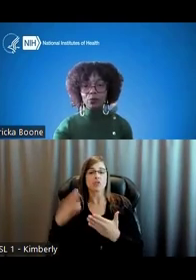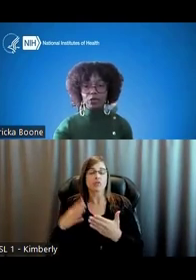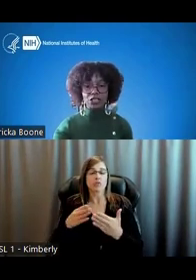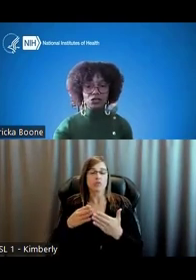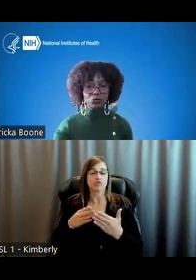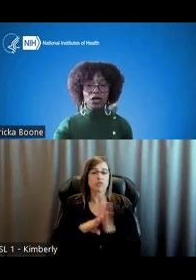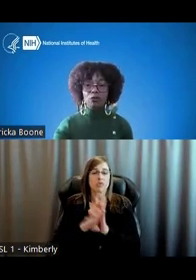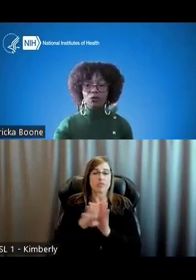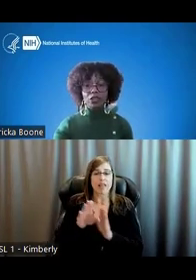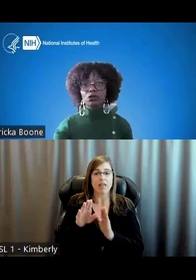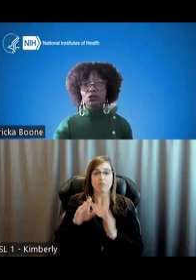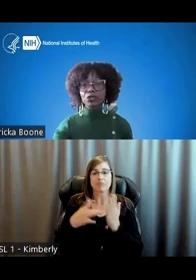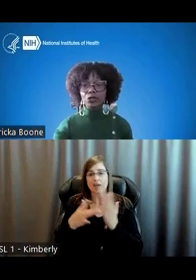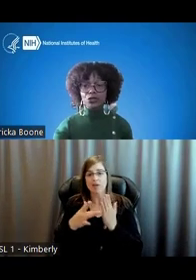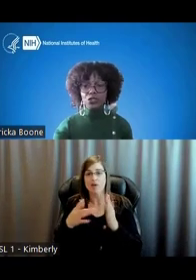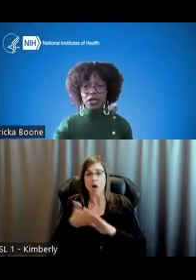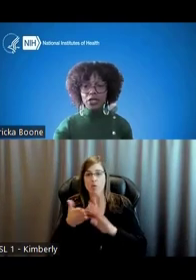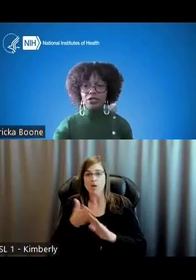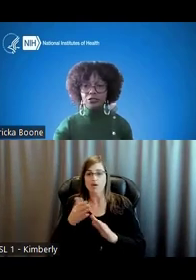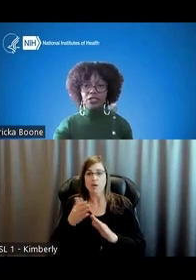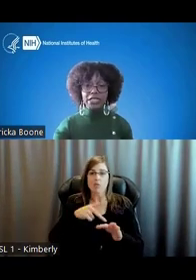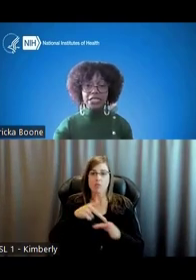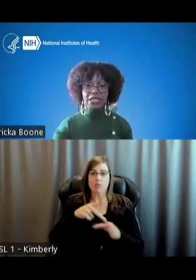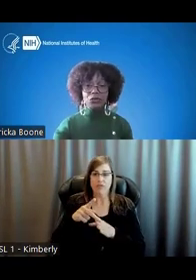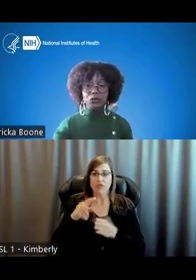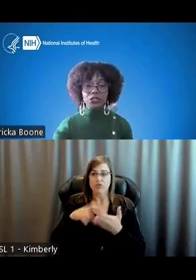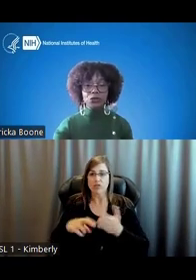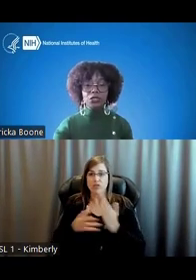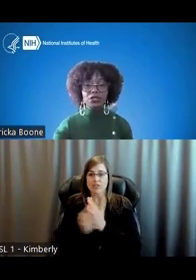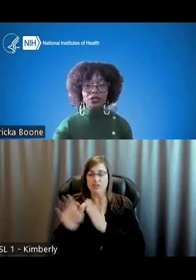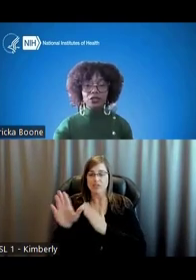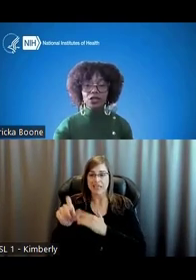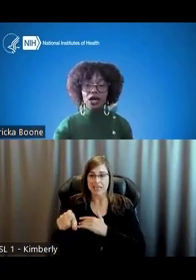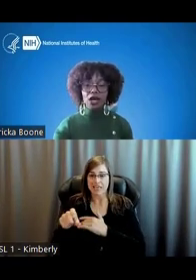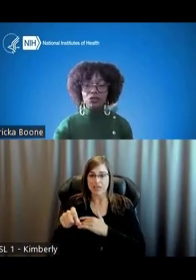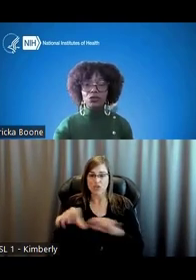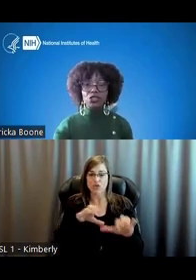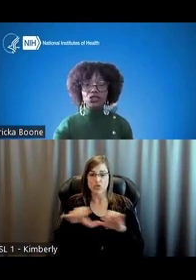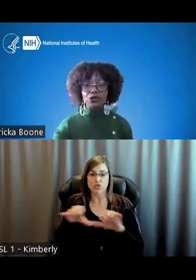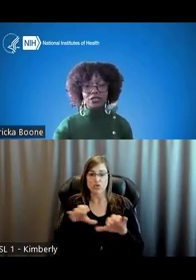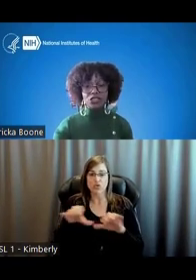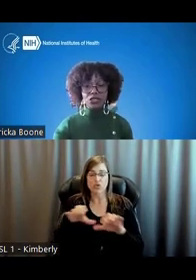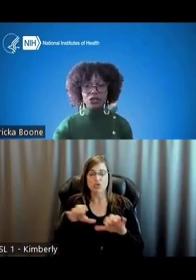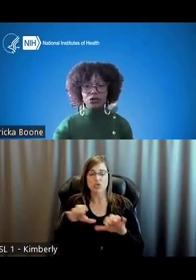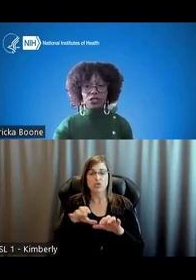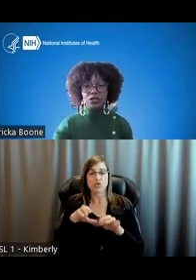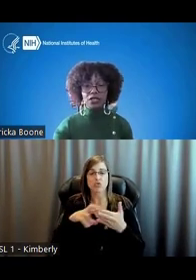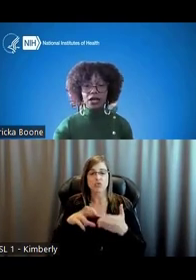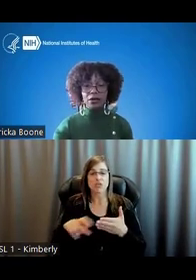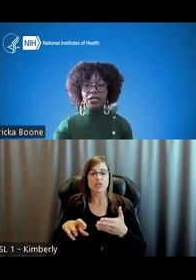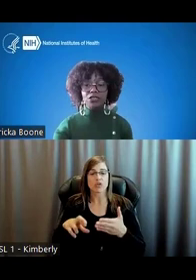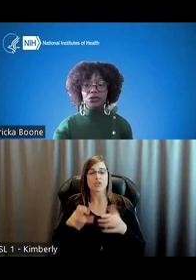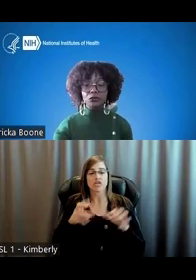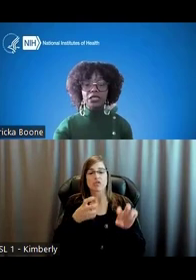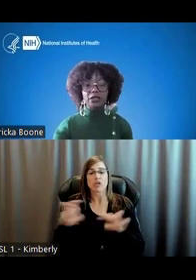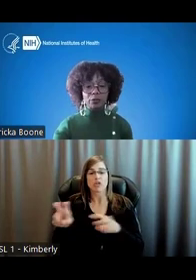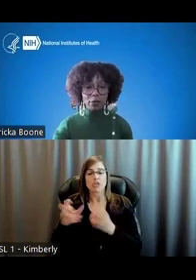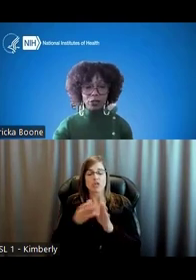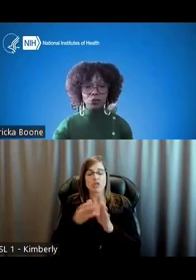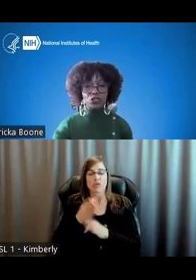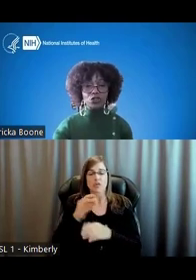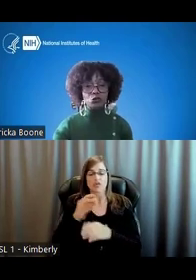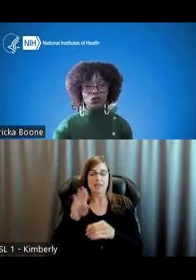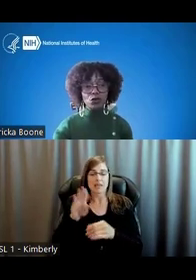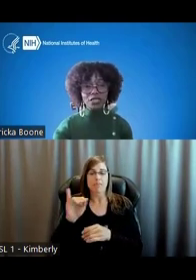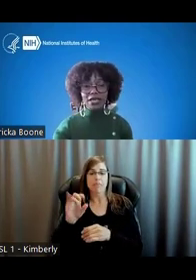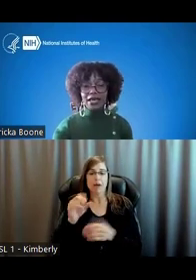technical, operational, professional, and research skills that they need in order to conduct research and transition their careers into the